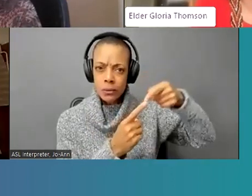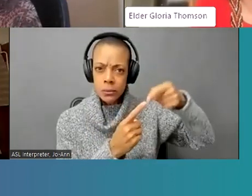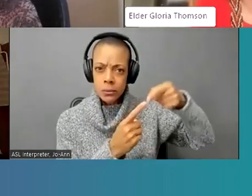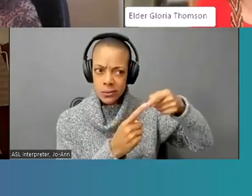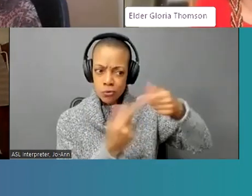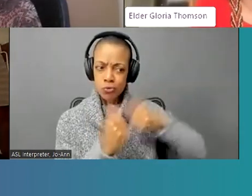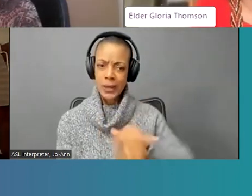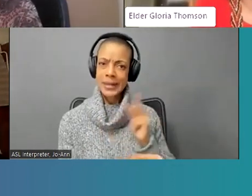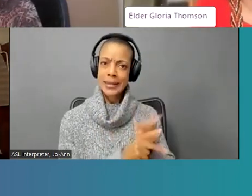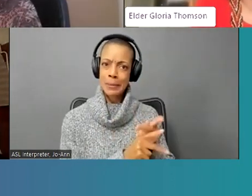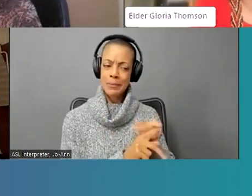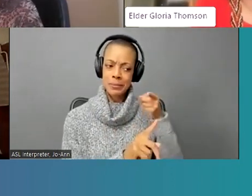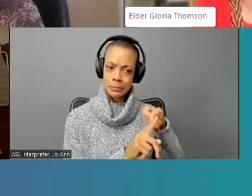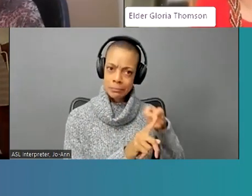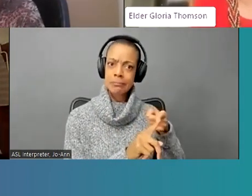maybe I would